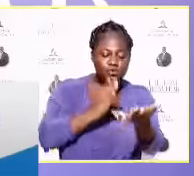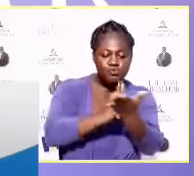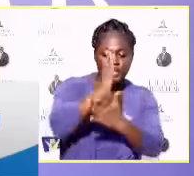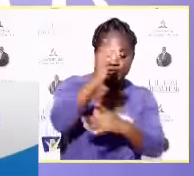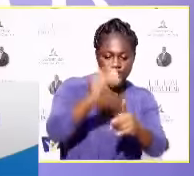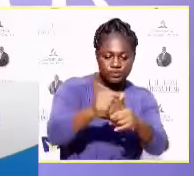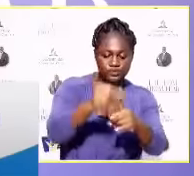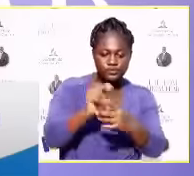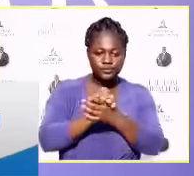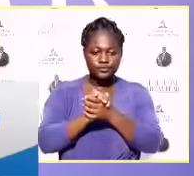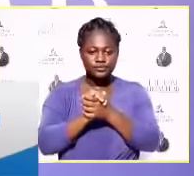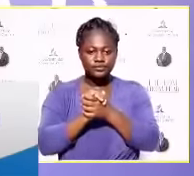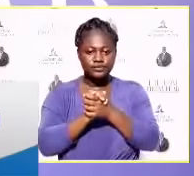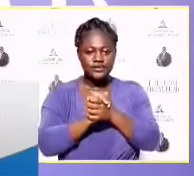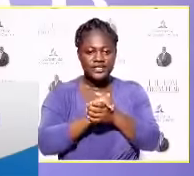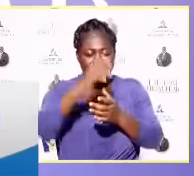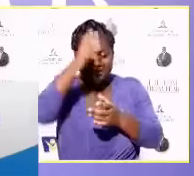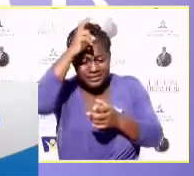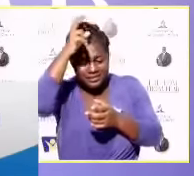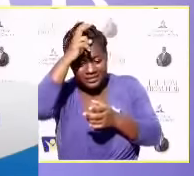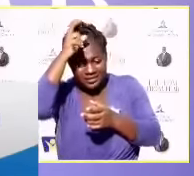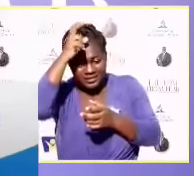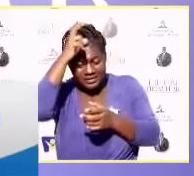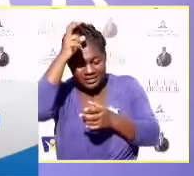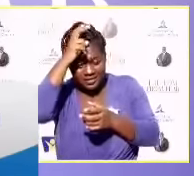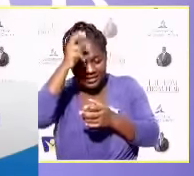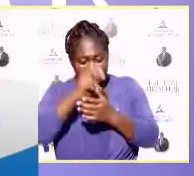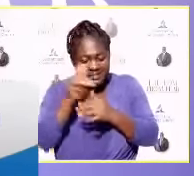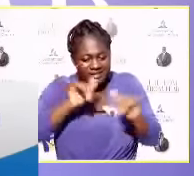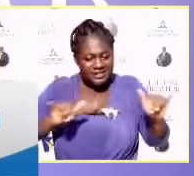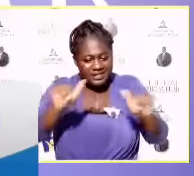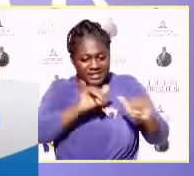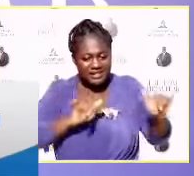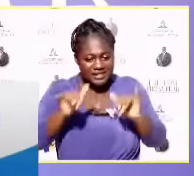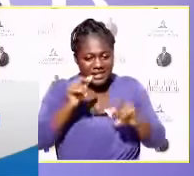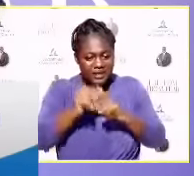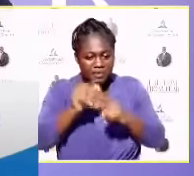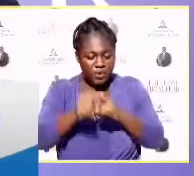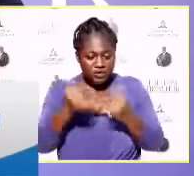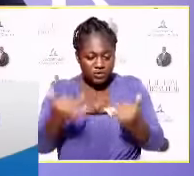Same thing. For that righteous man